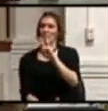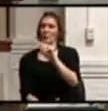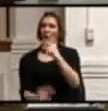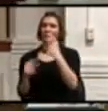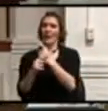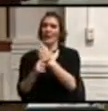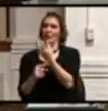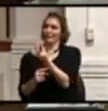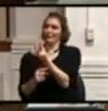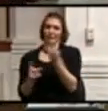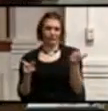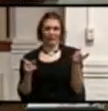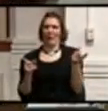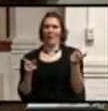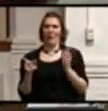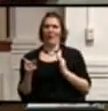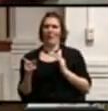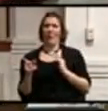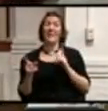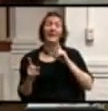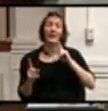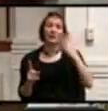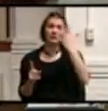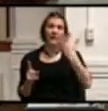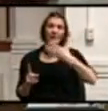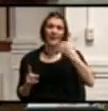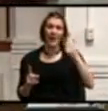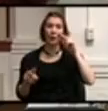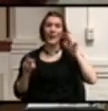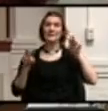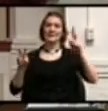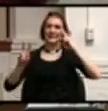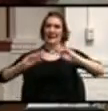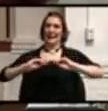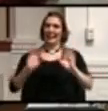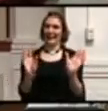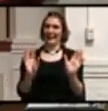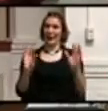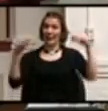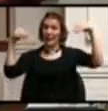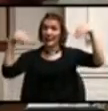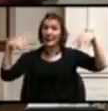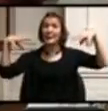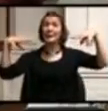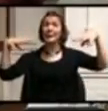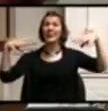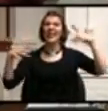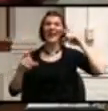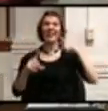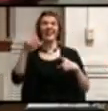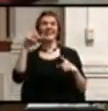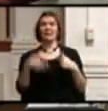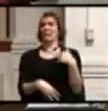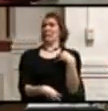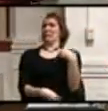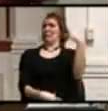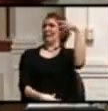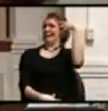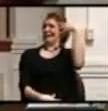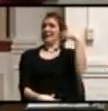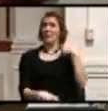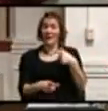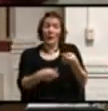it's great, and they're looking better. The light output is a lot warmer than say these fluorescents.